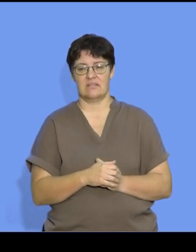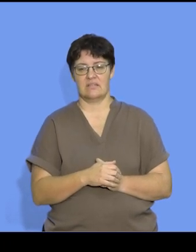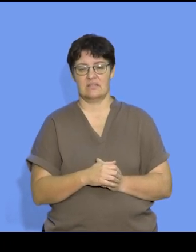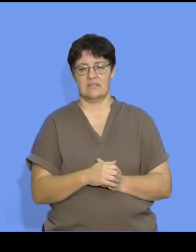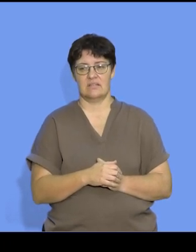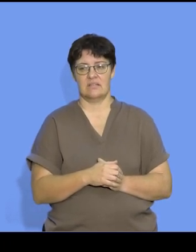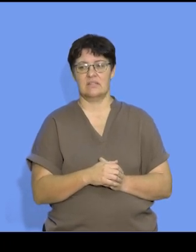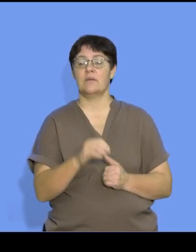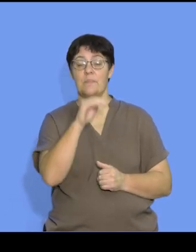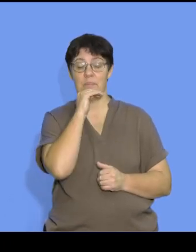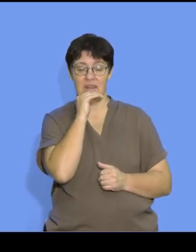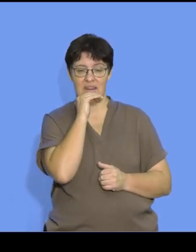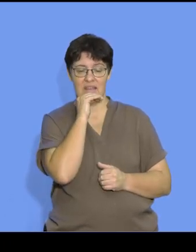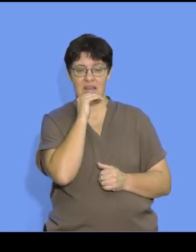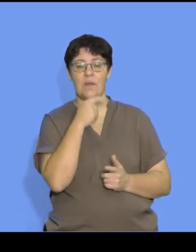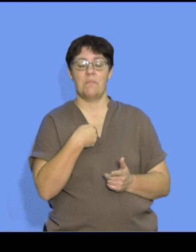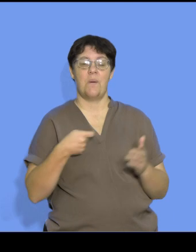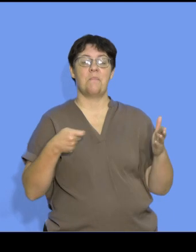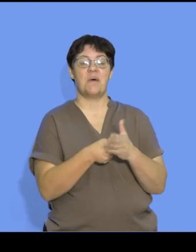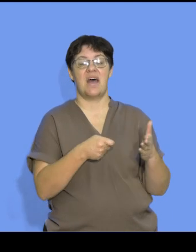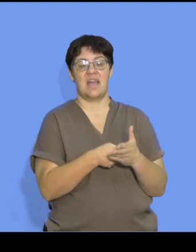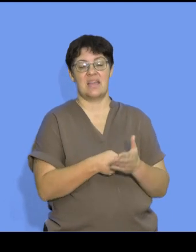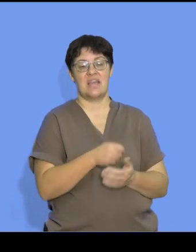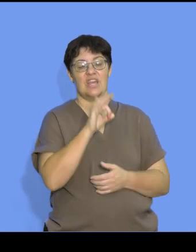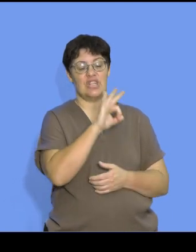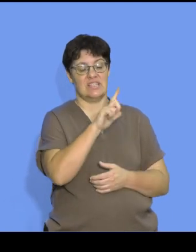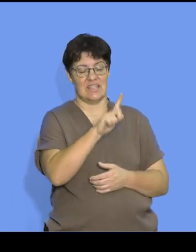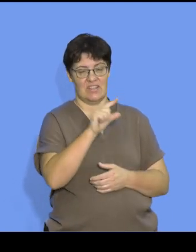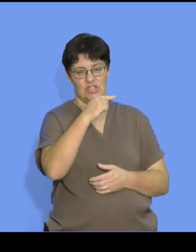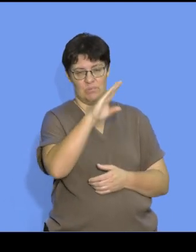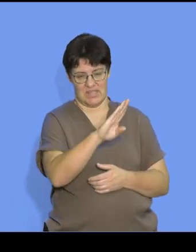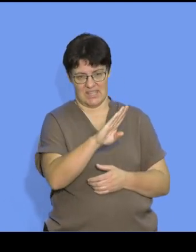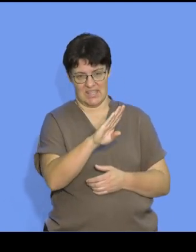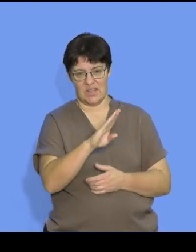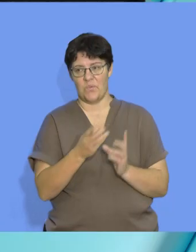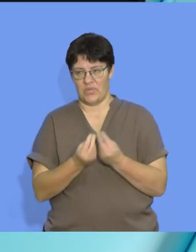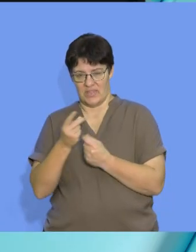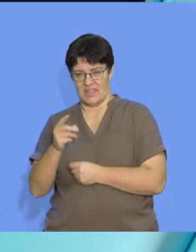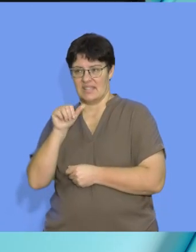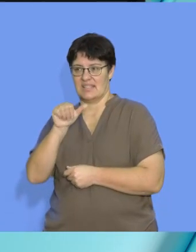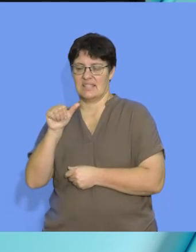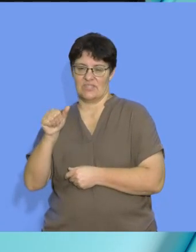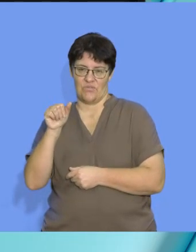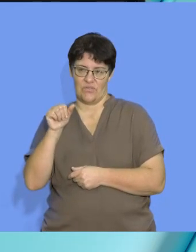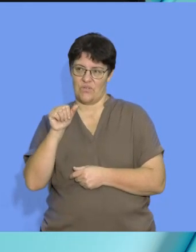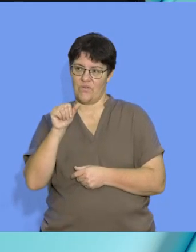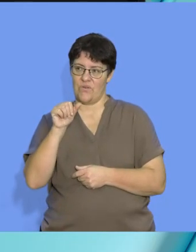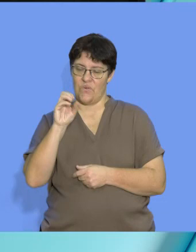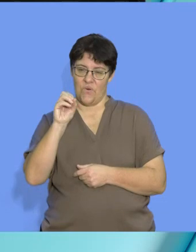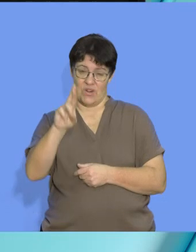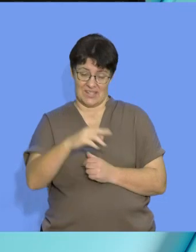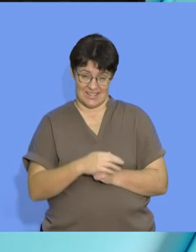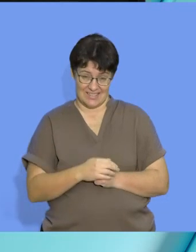So that means Sarah would have bought 37 gigabytes of data. Well, I hope those examples made